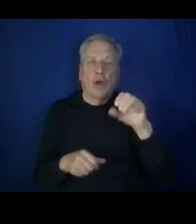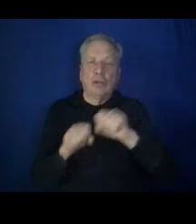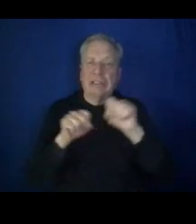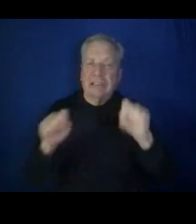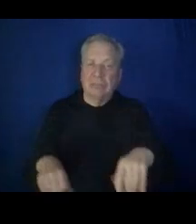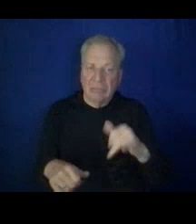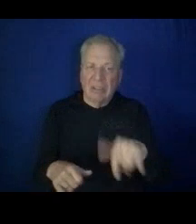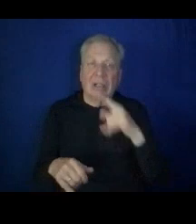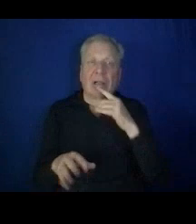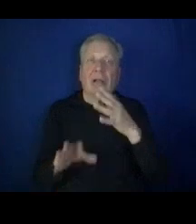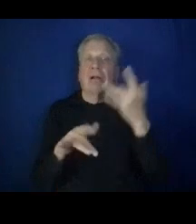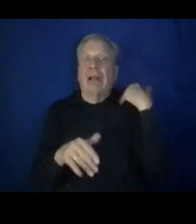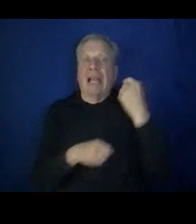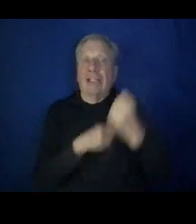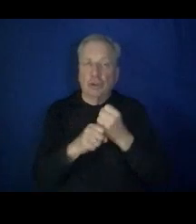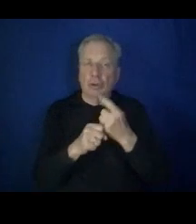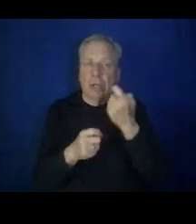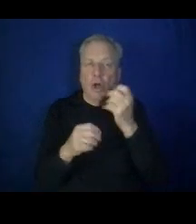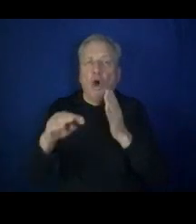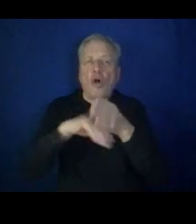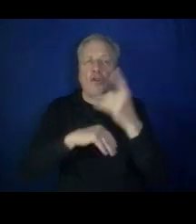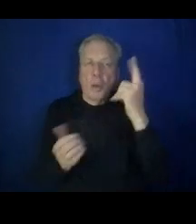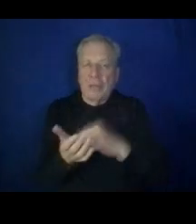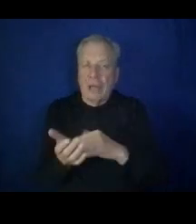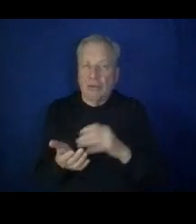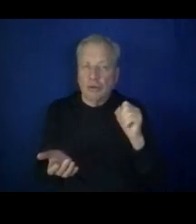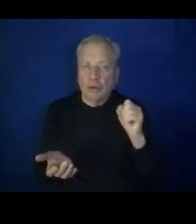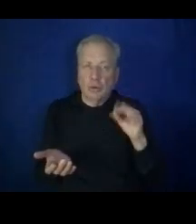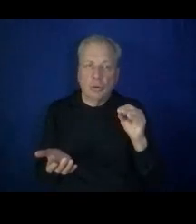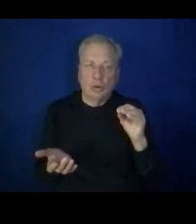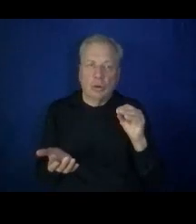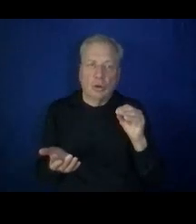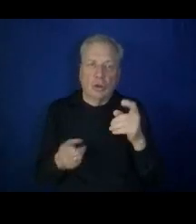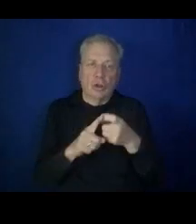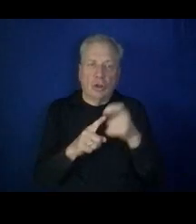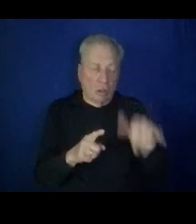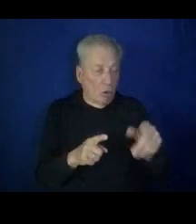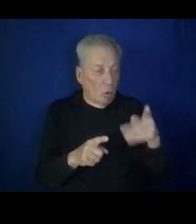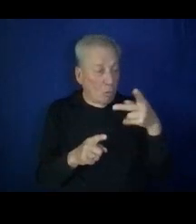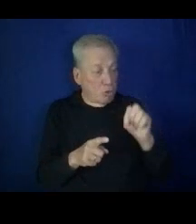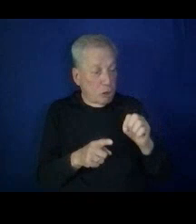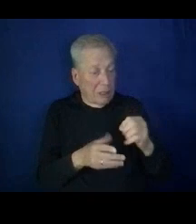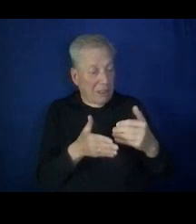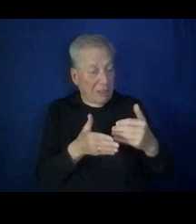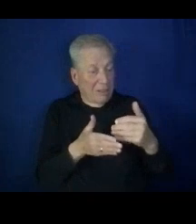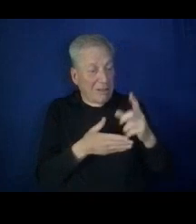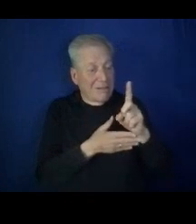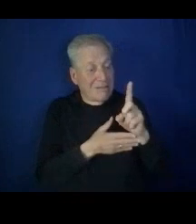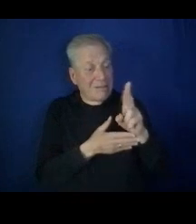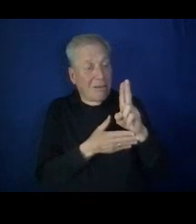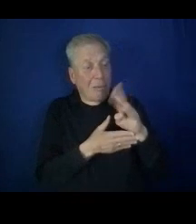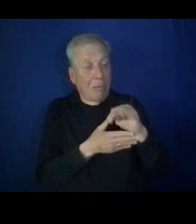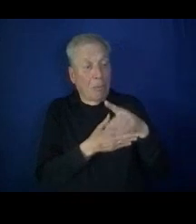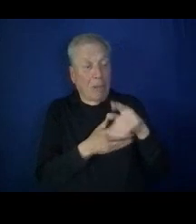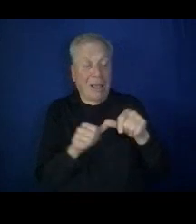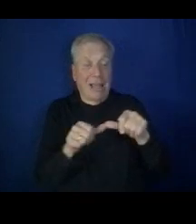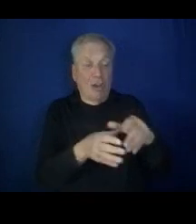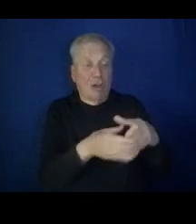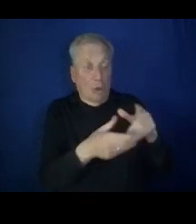over 1,000. So from the pre-dump area, we've actually about